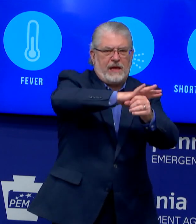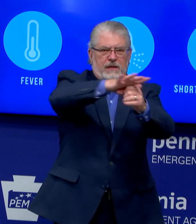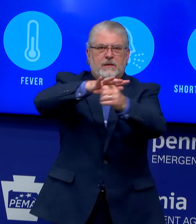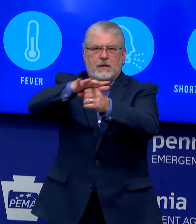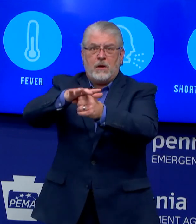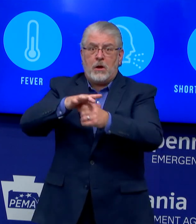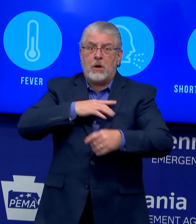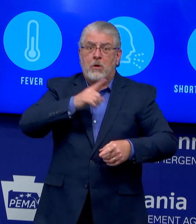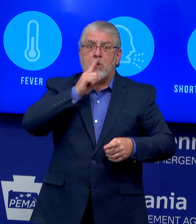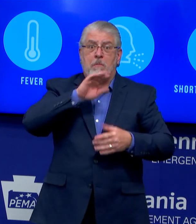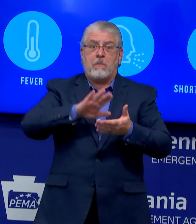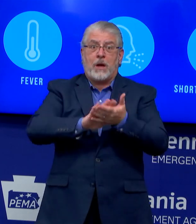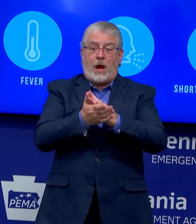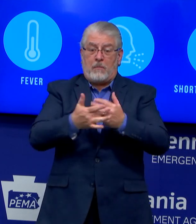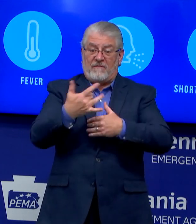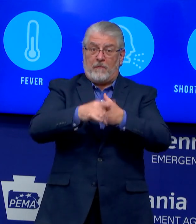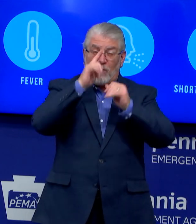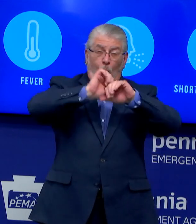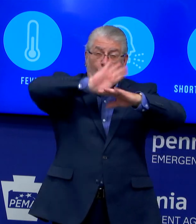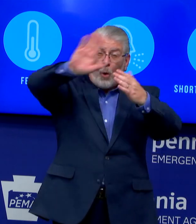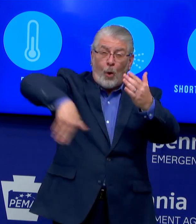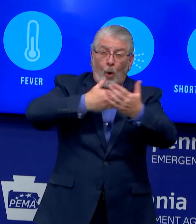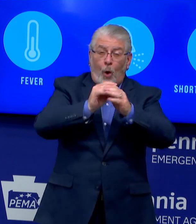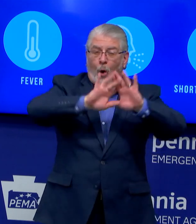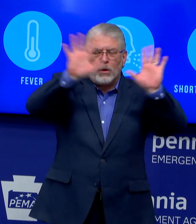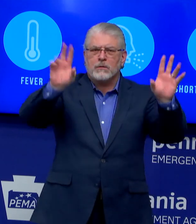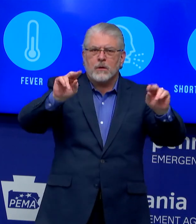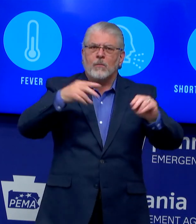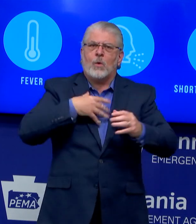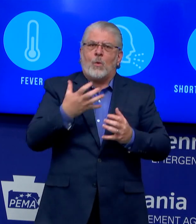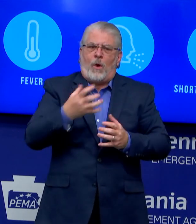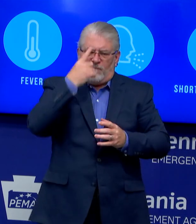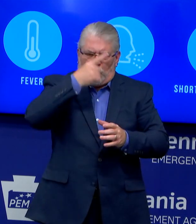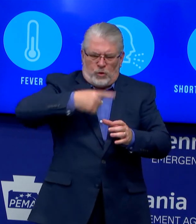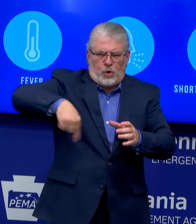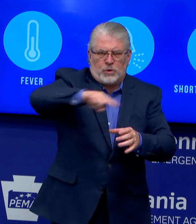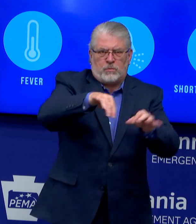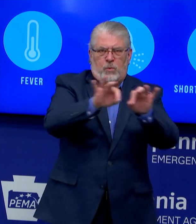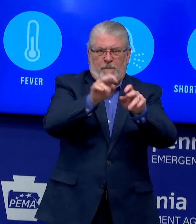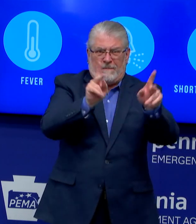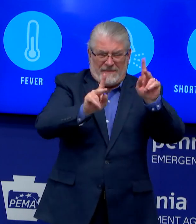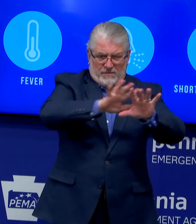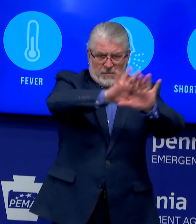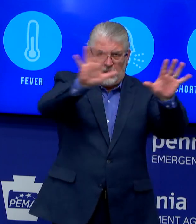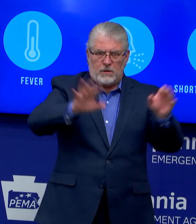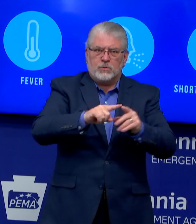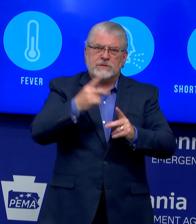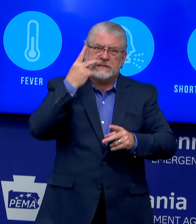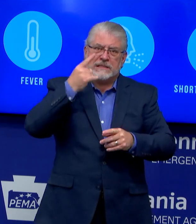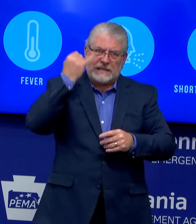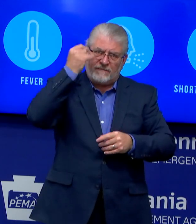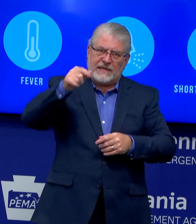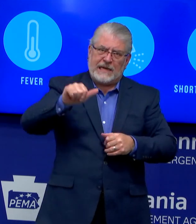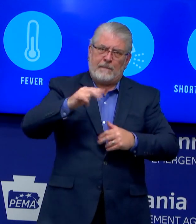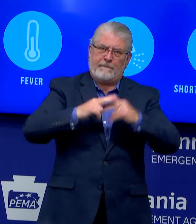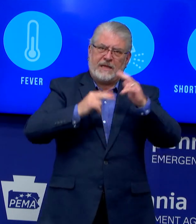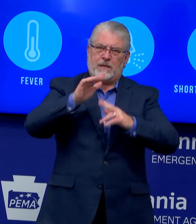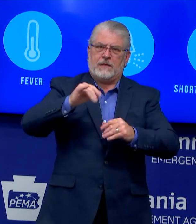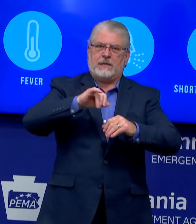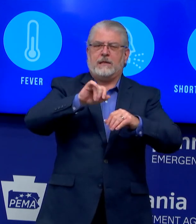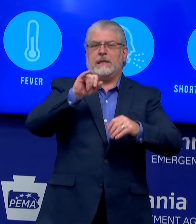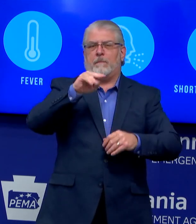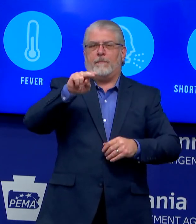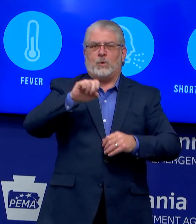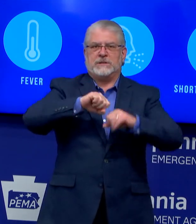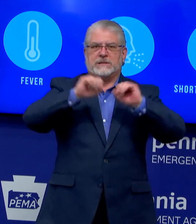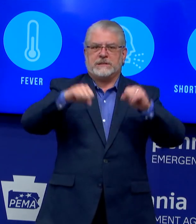from the virus COVID-19. So we're looking forward to the introduction and then the spread of that over the next